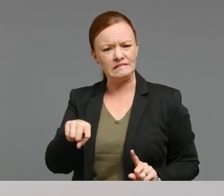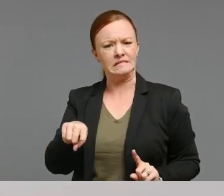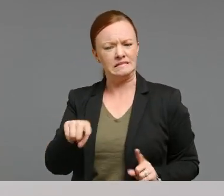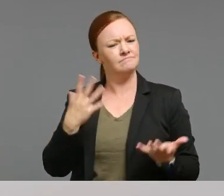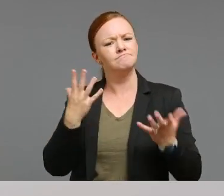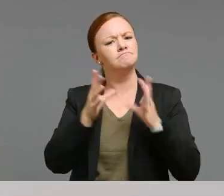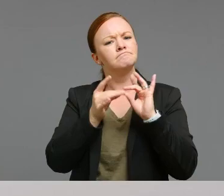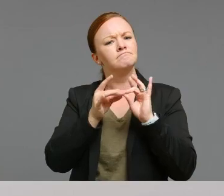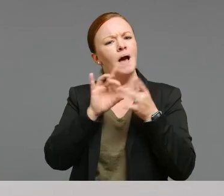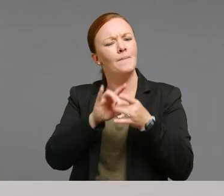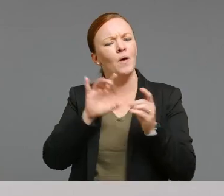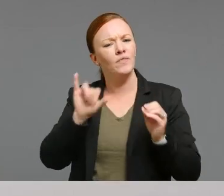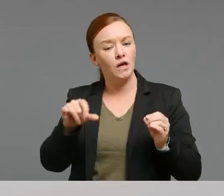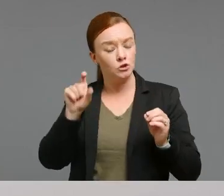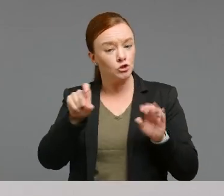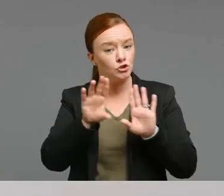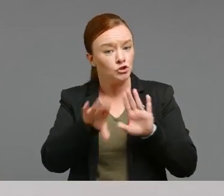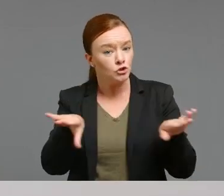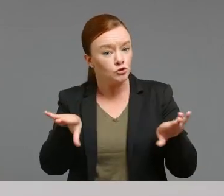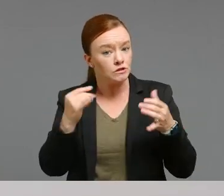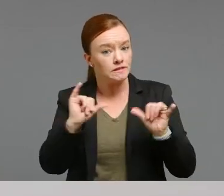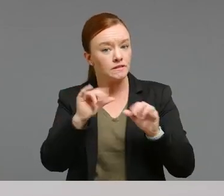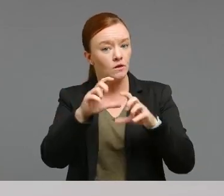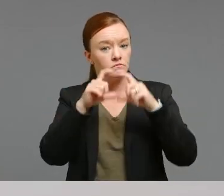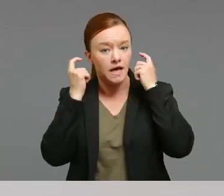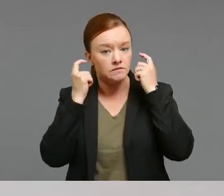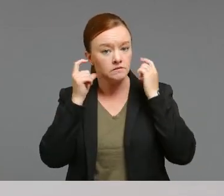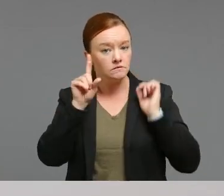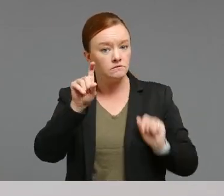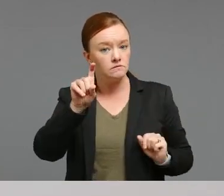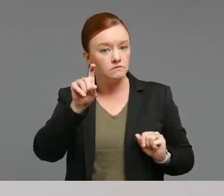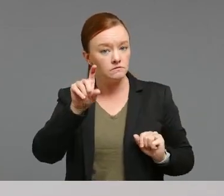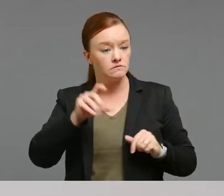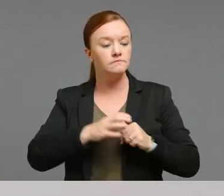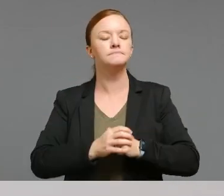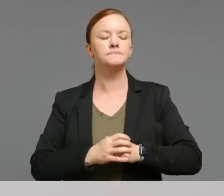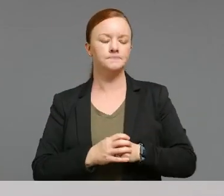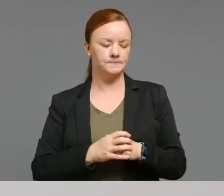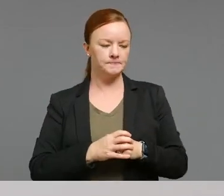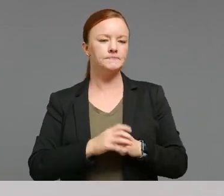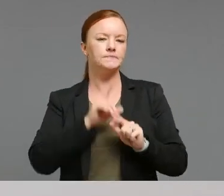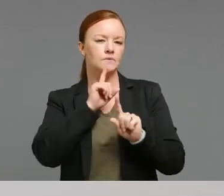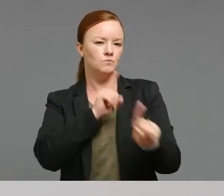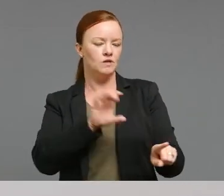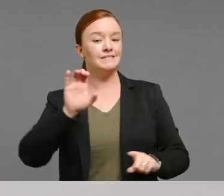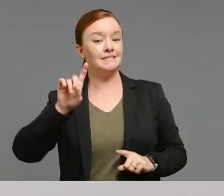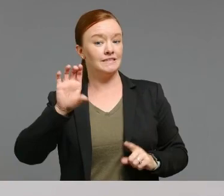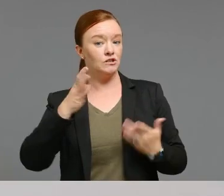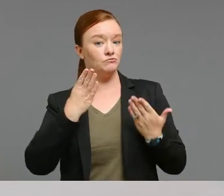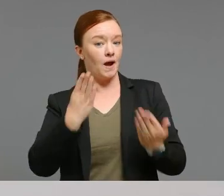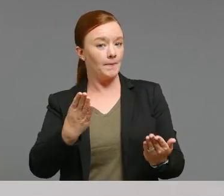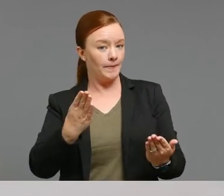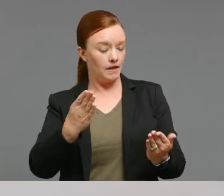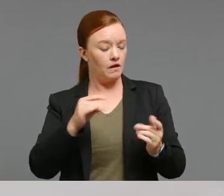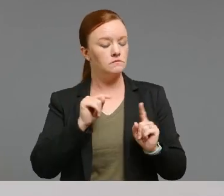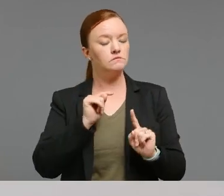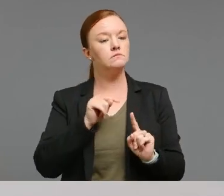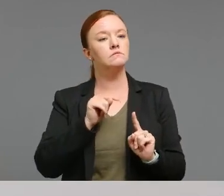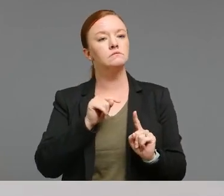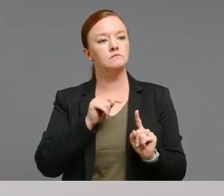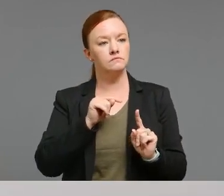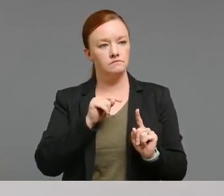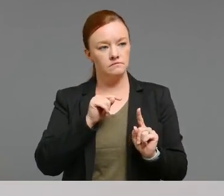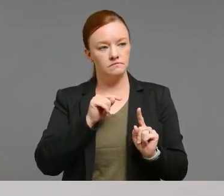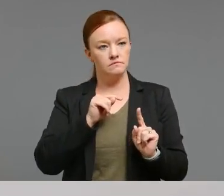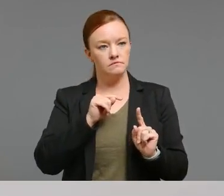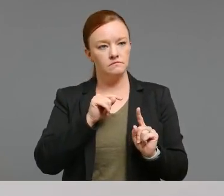should children be wearing masks still? So what the CDC is recommending is that